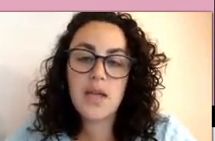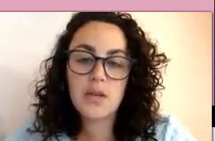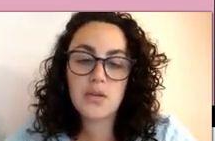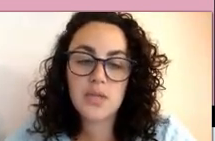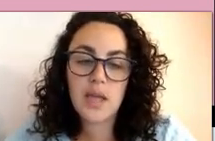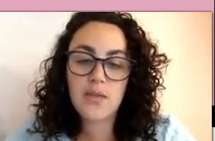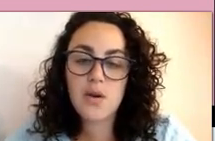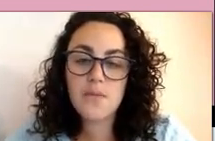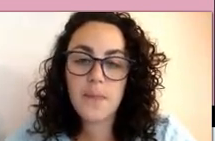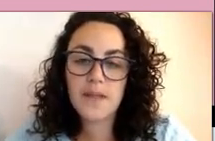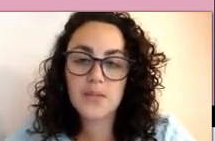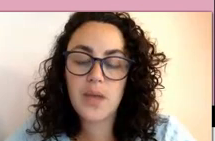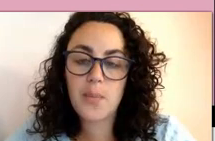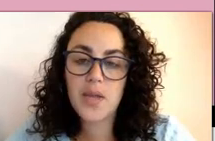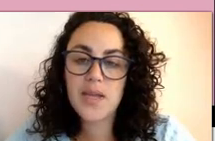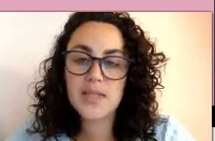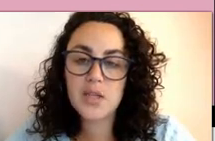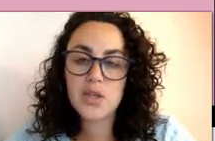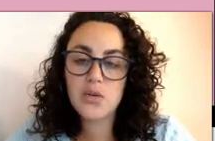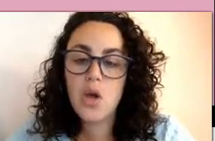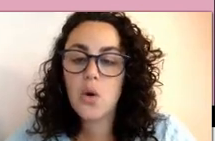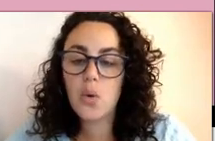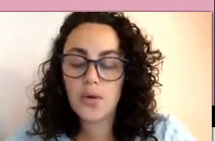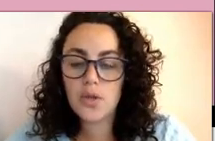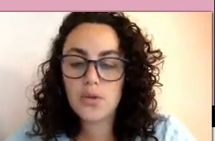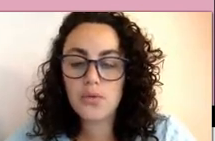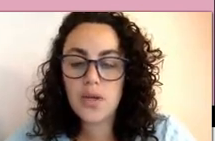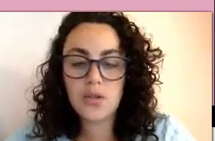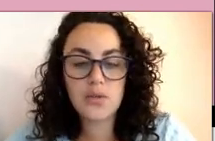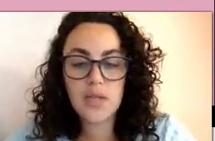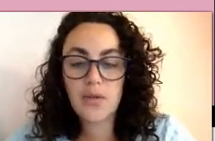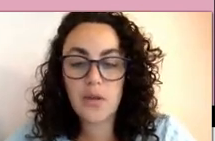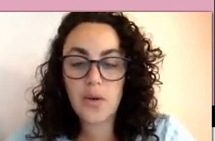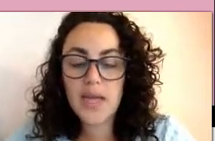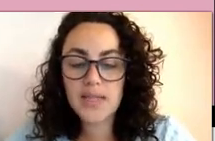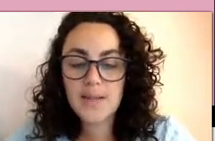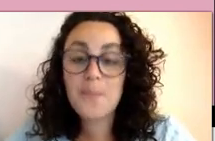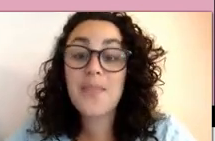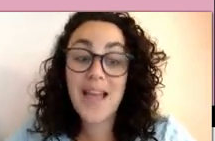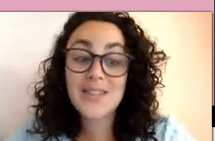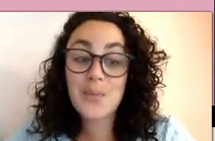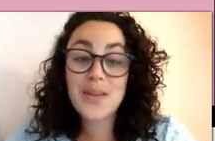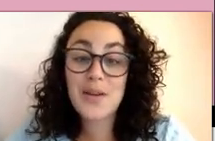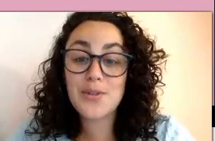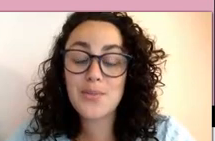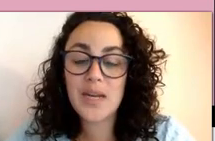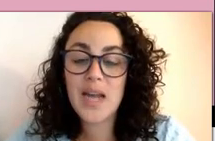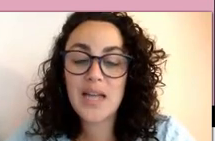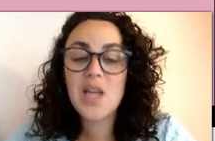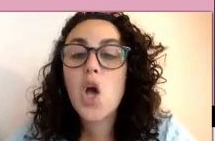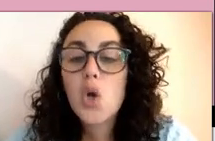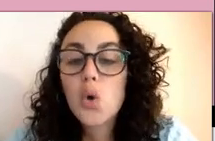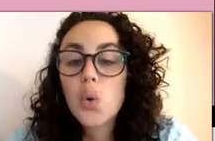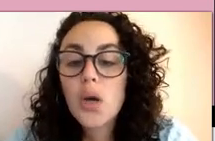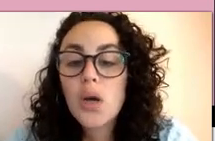Q and U together, that's with the uppercase Q, or Q and U together lowercase, that's when we know to read it